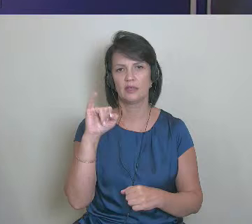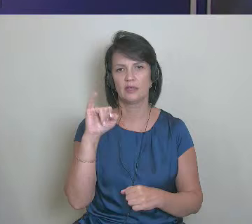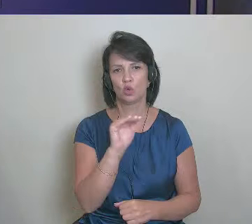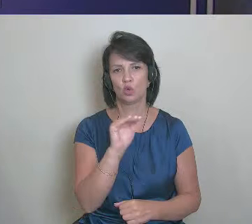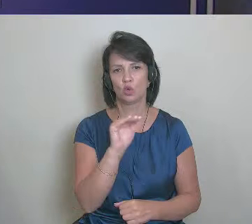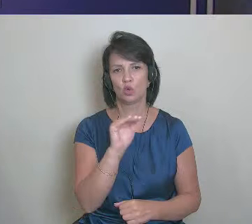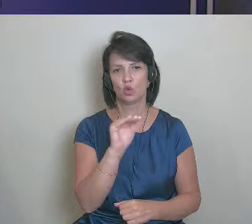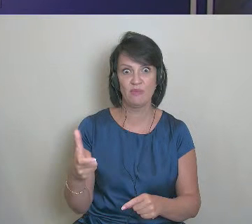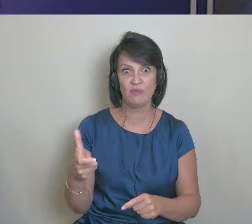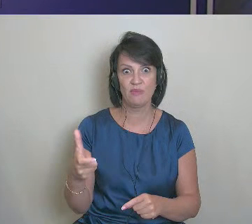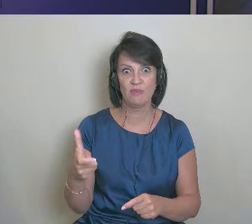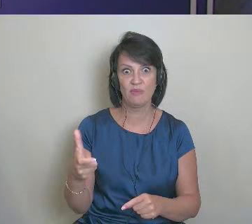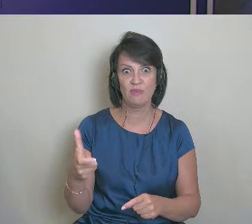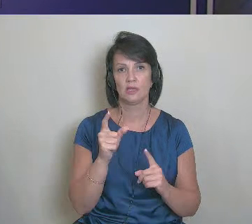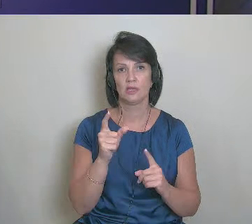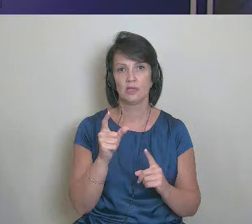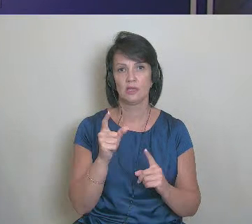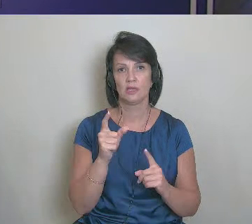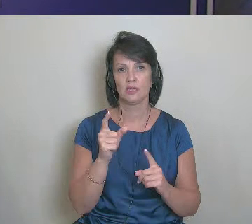and will